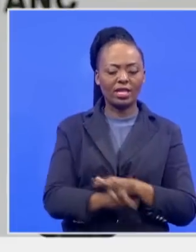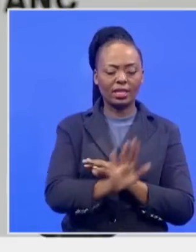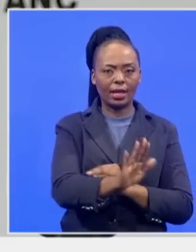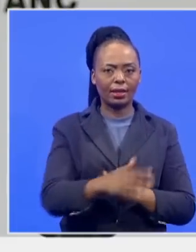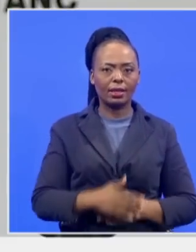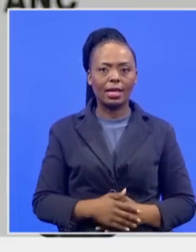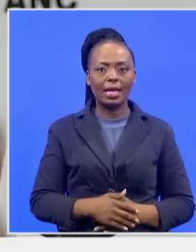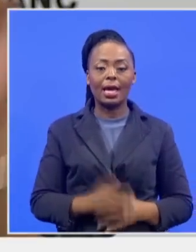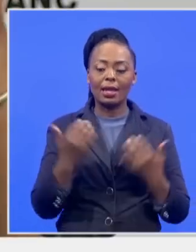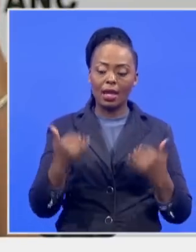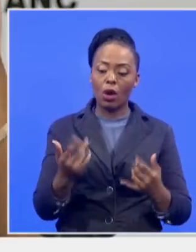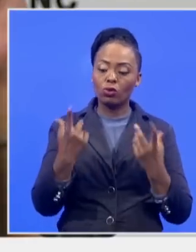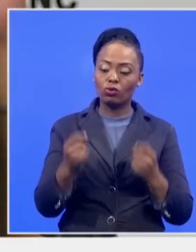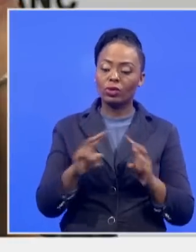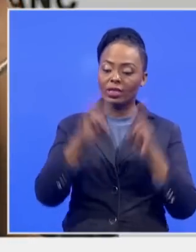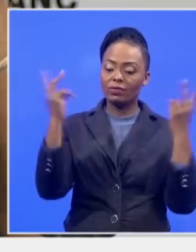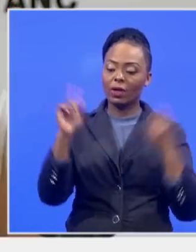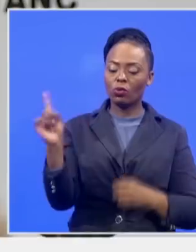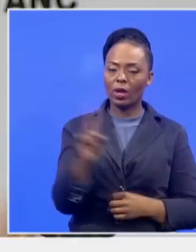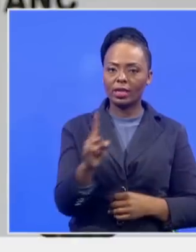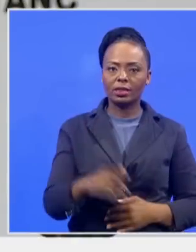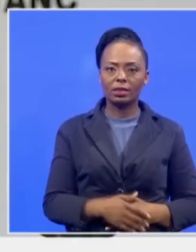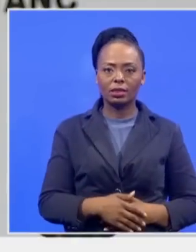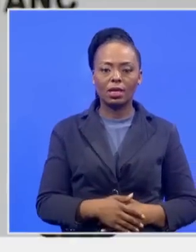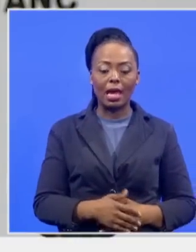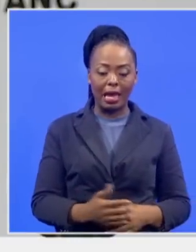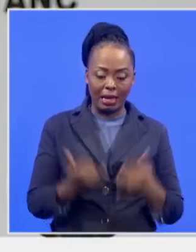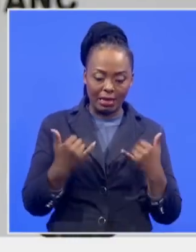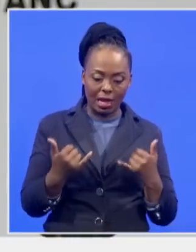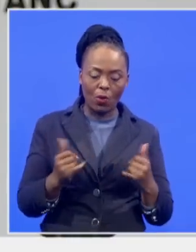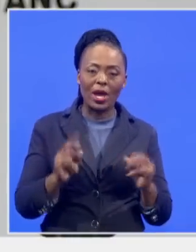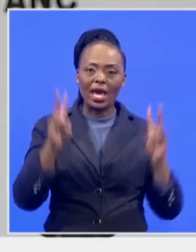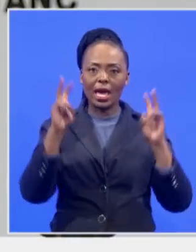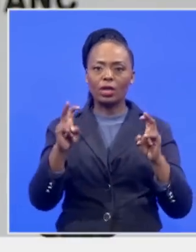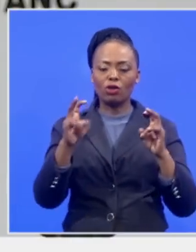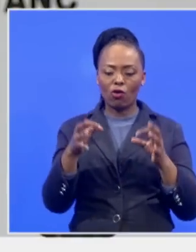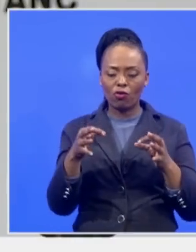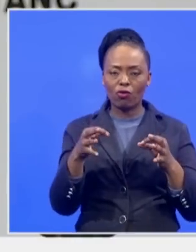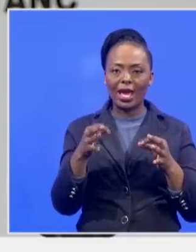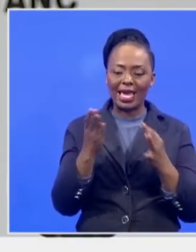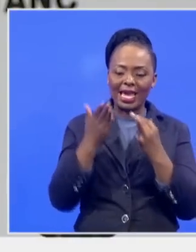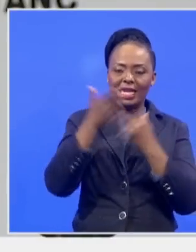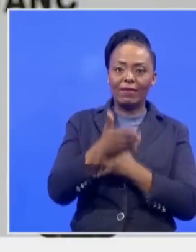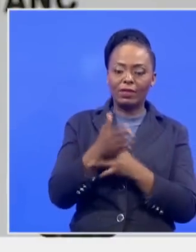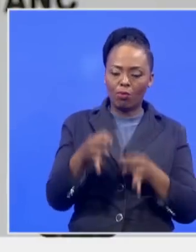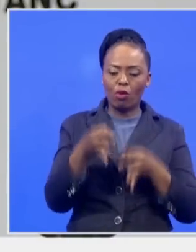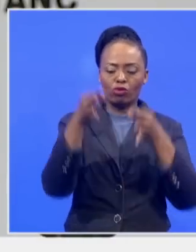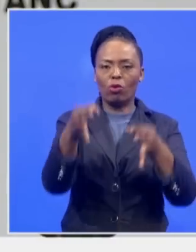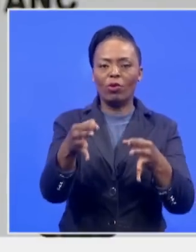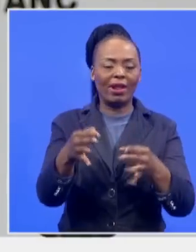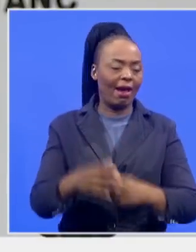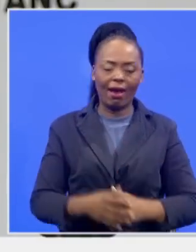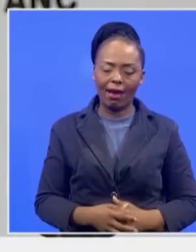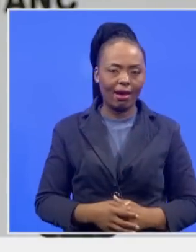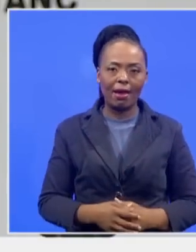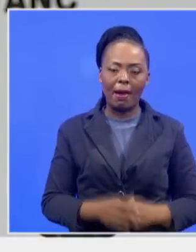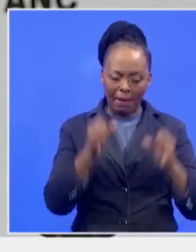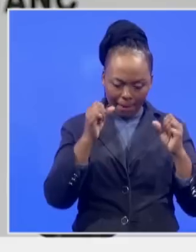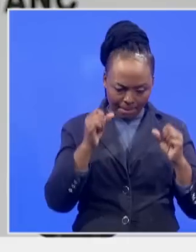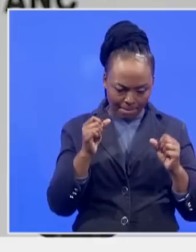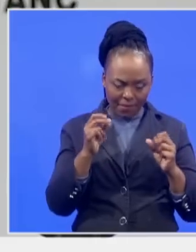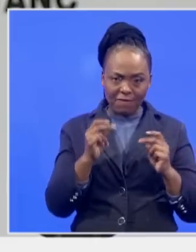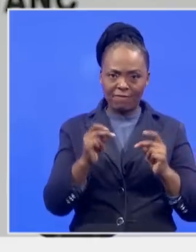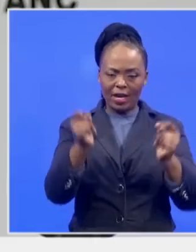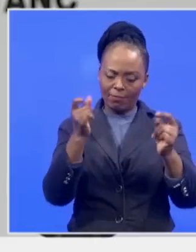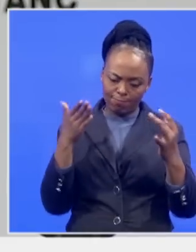are we going to do? We are not going to postpone intervention. Even if it means the council has